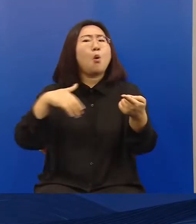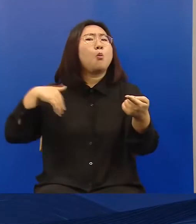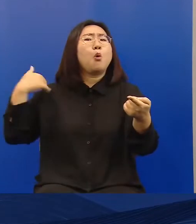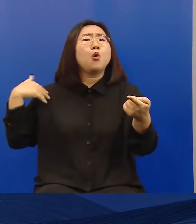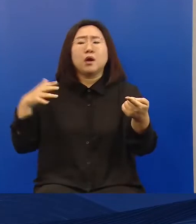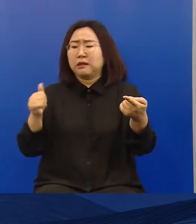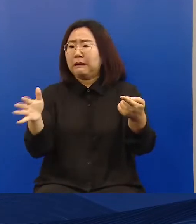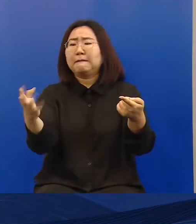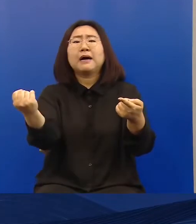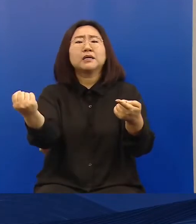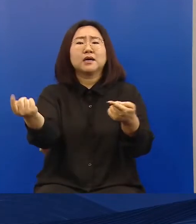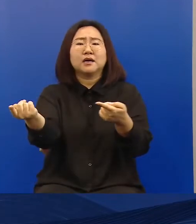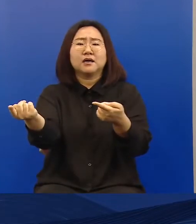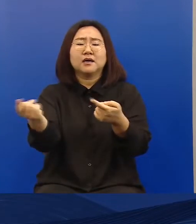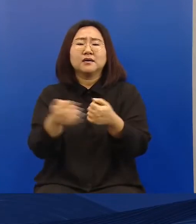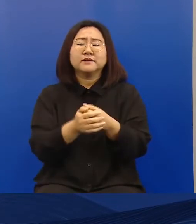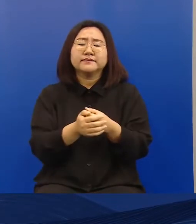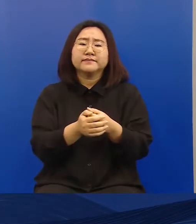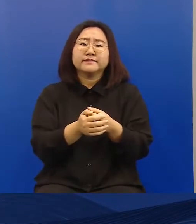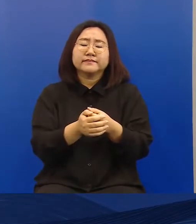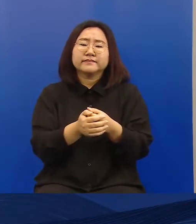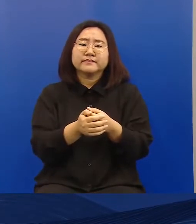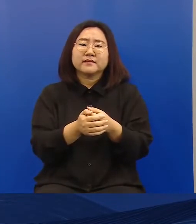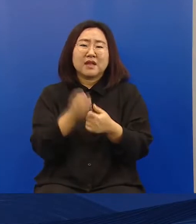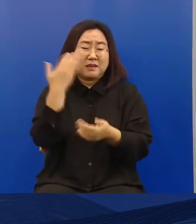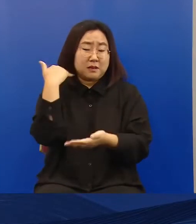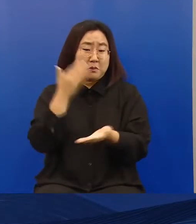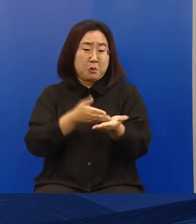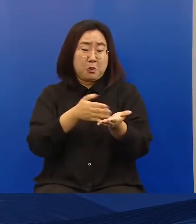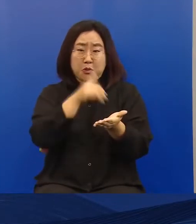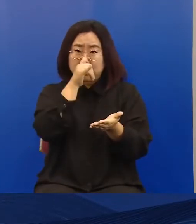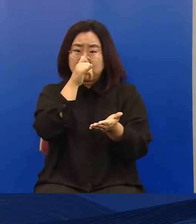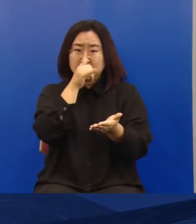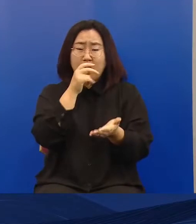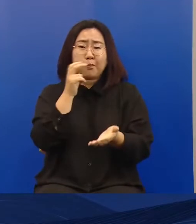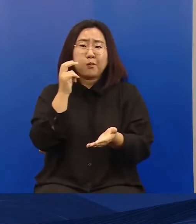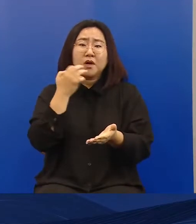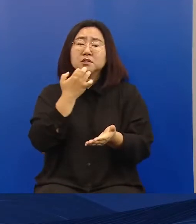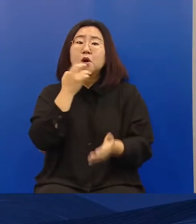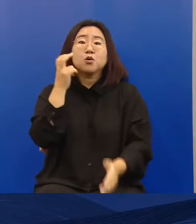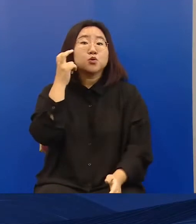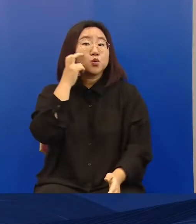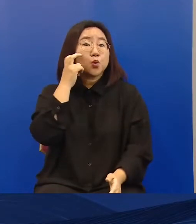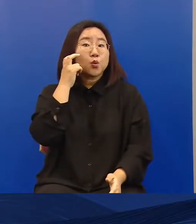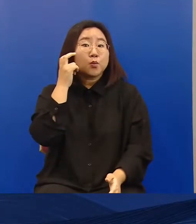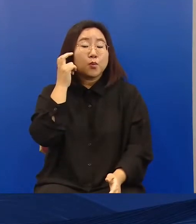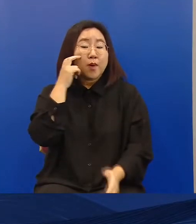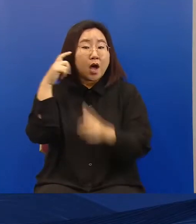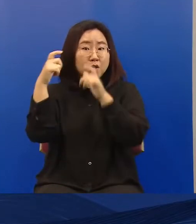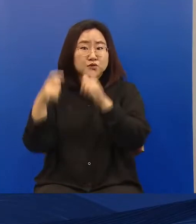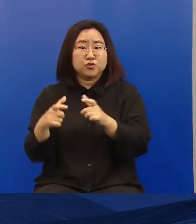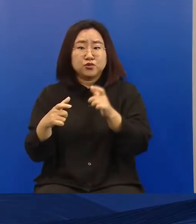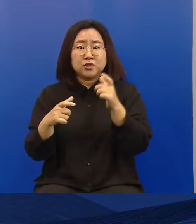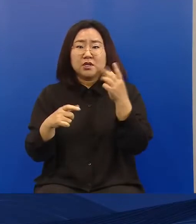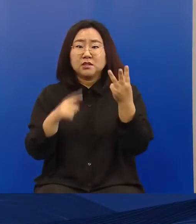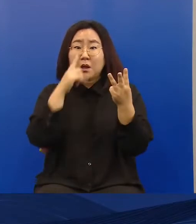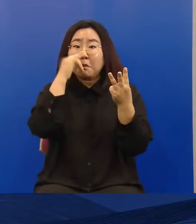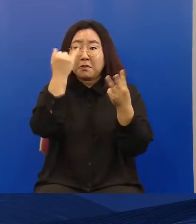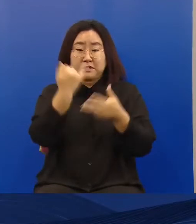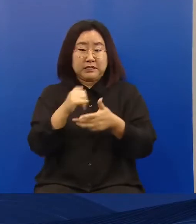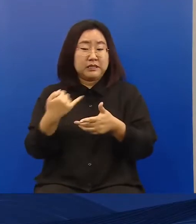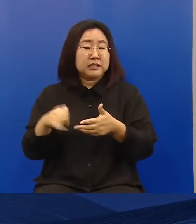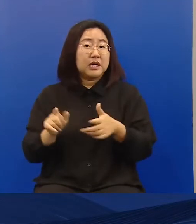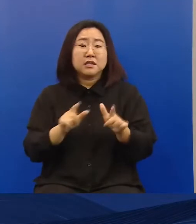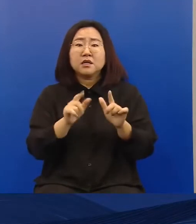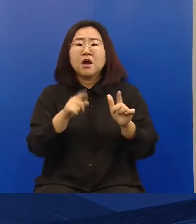we have to come up with great ideas and new initiatives, but also